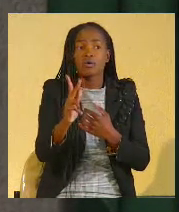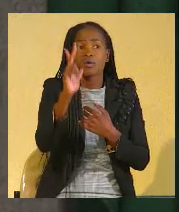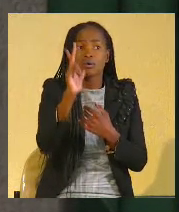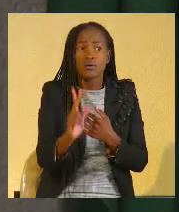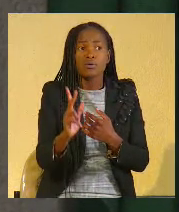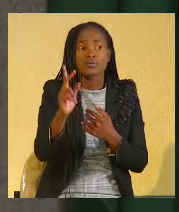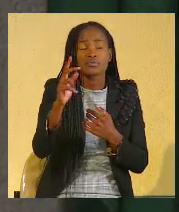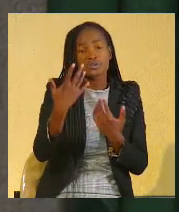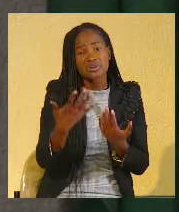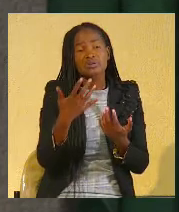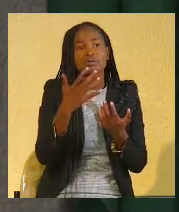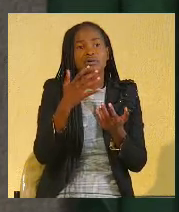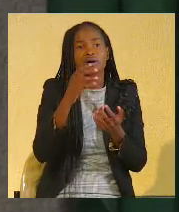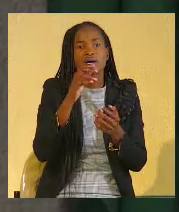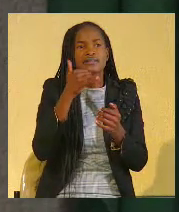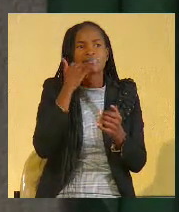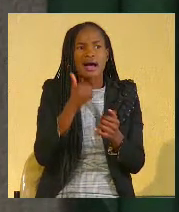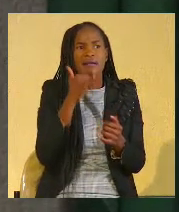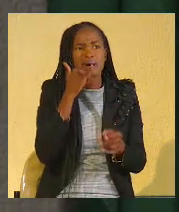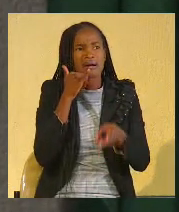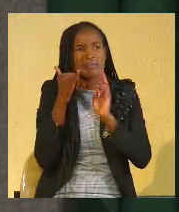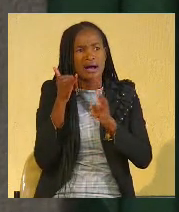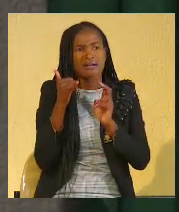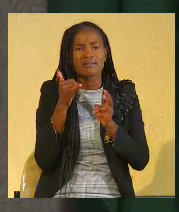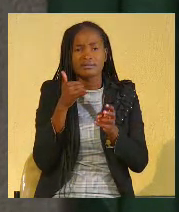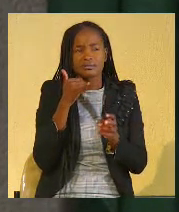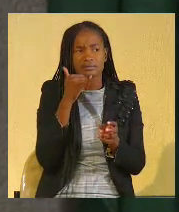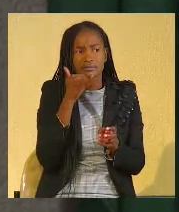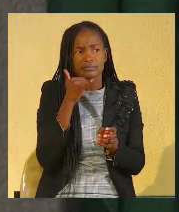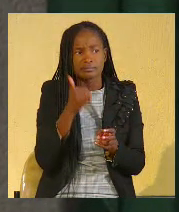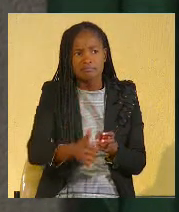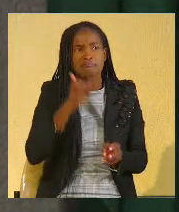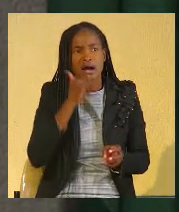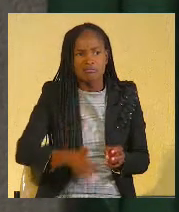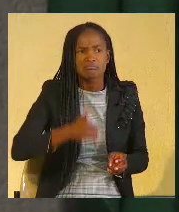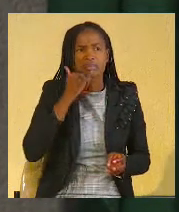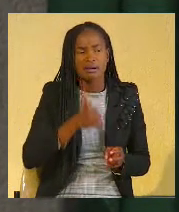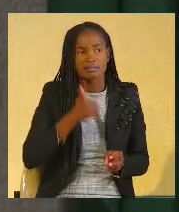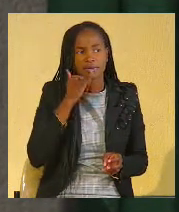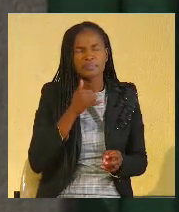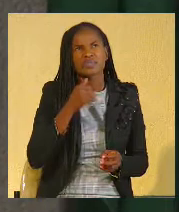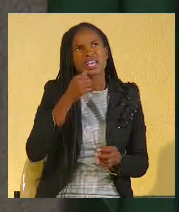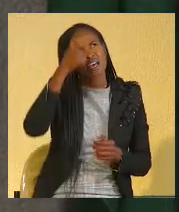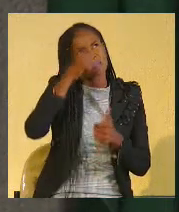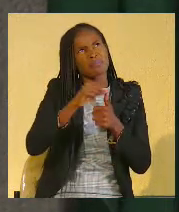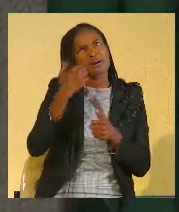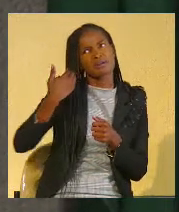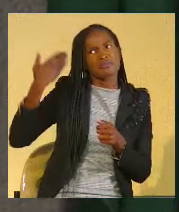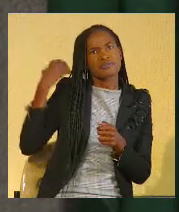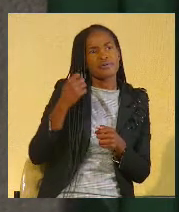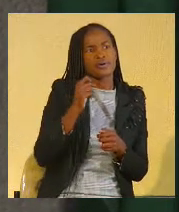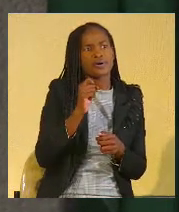the queries of the public. I remember there was one time here a question asked, how